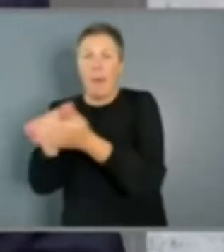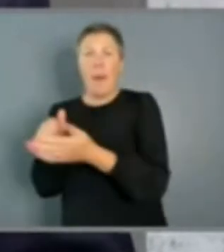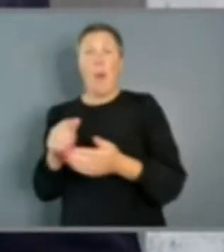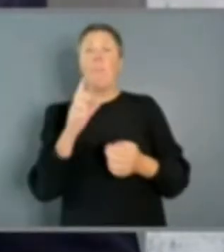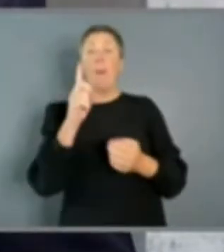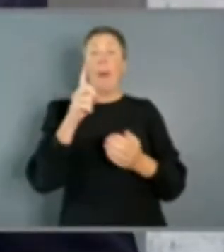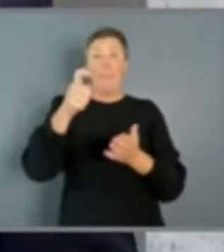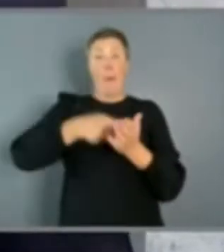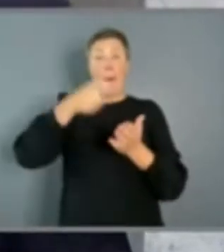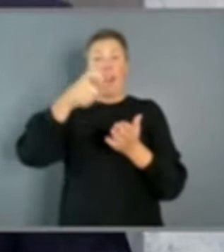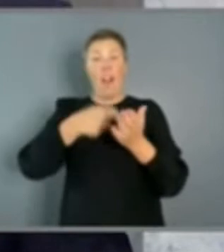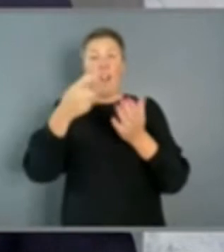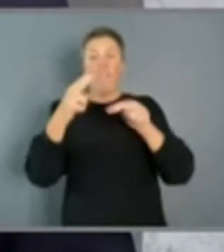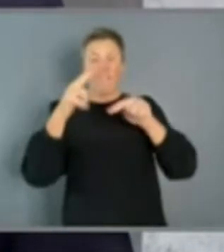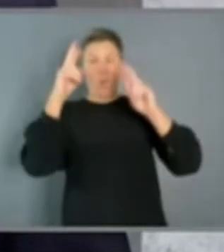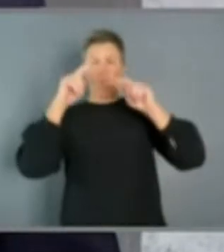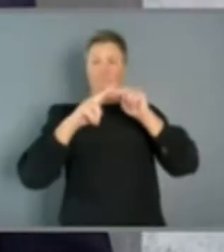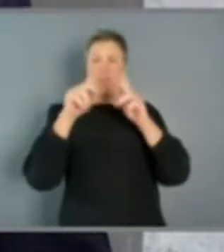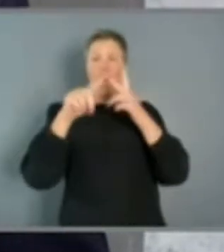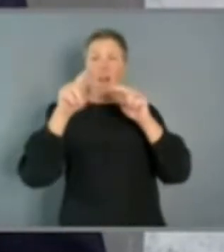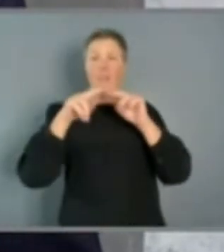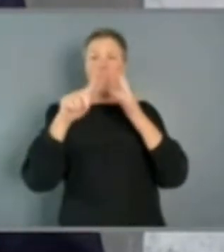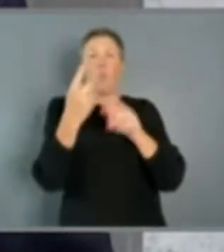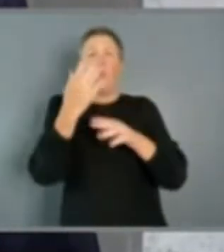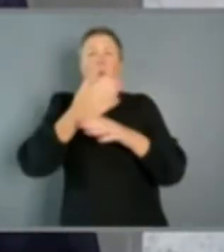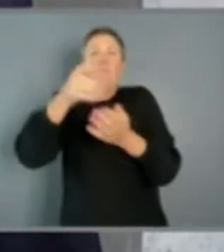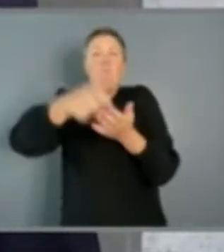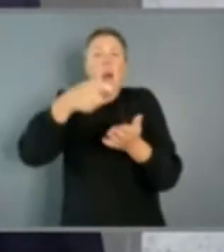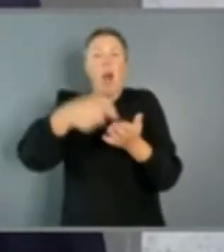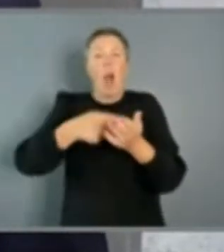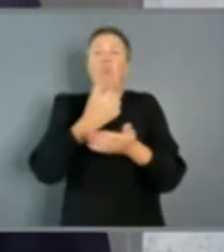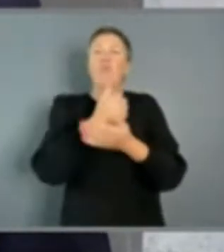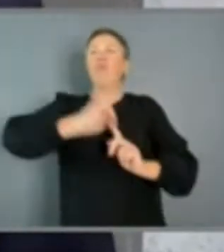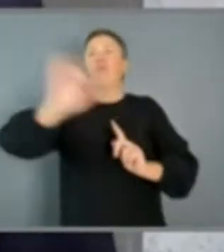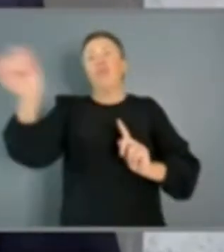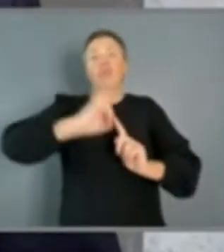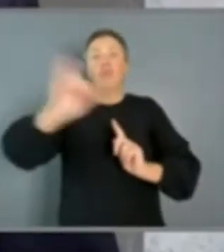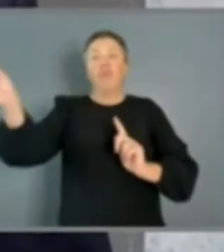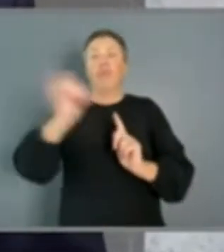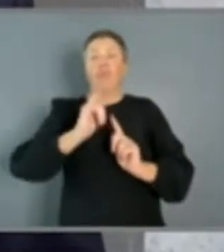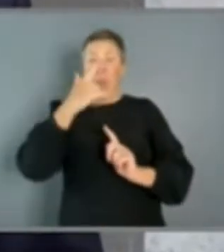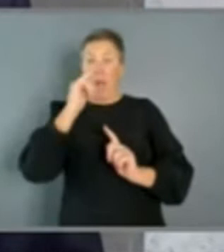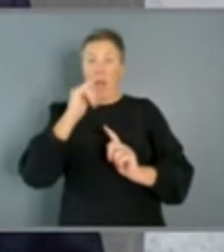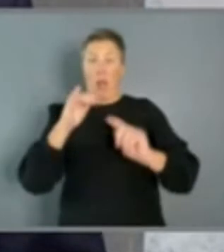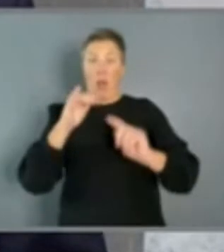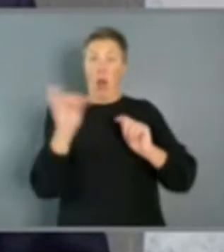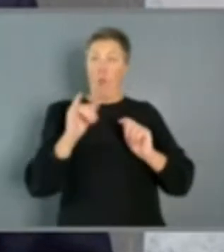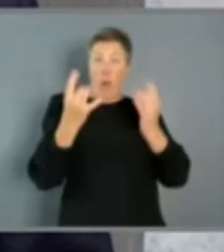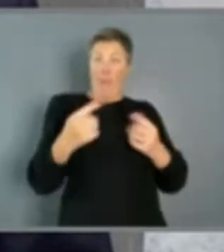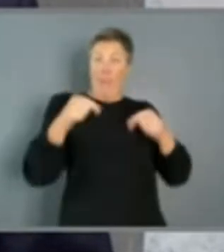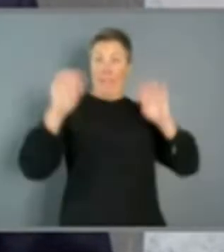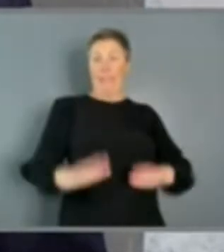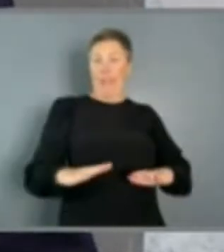you stay. If you're here, you stay. We cannot risk more people going into those areas and then coming back to